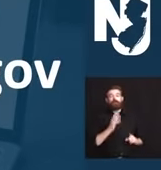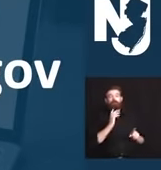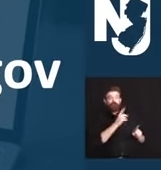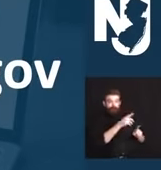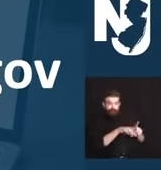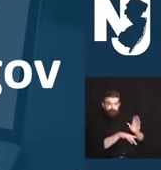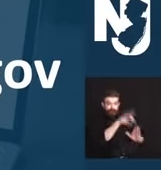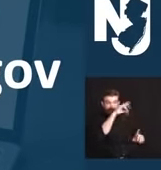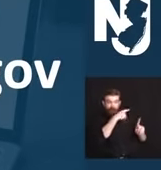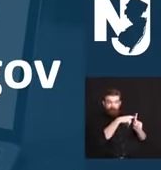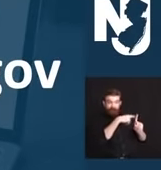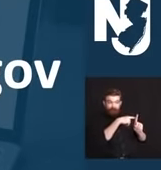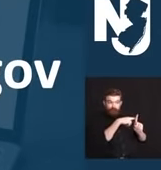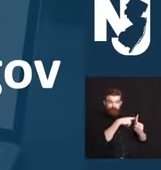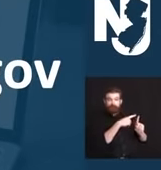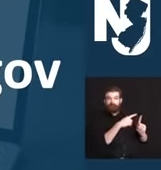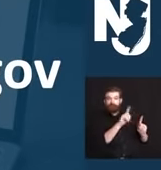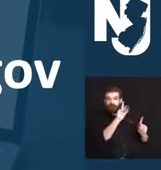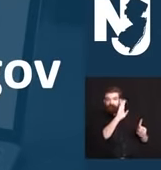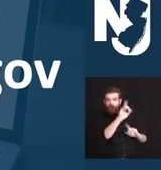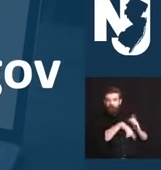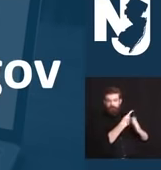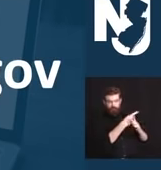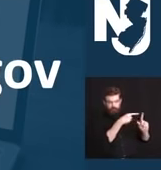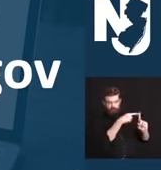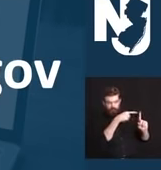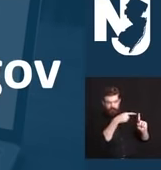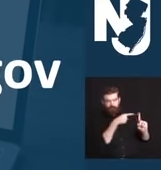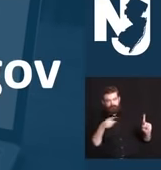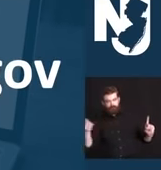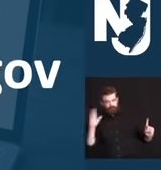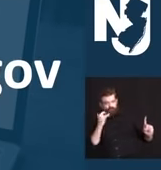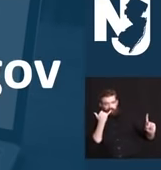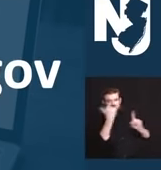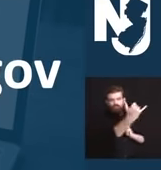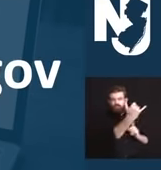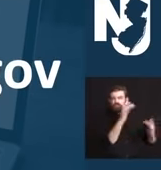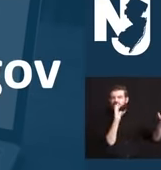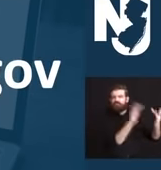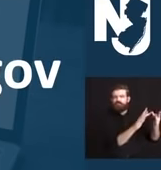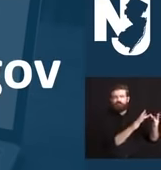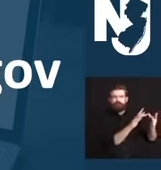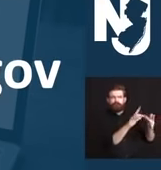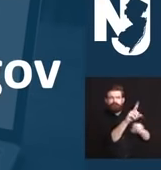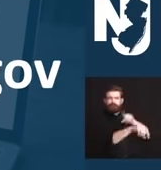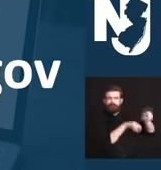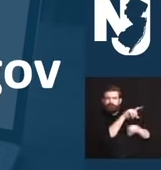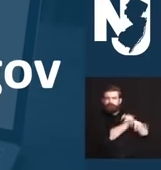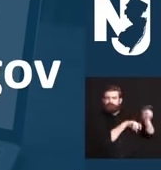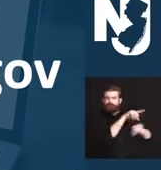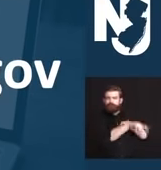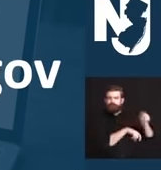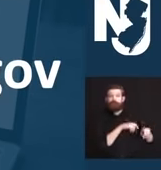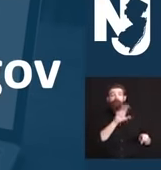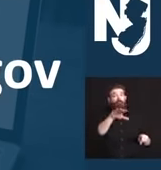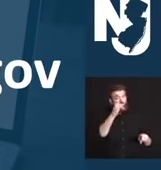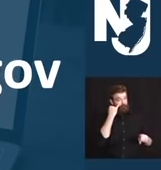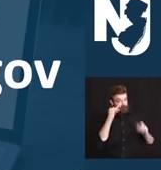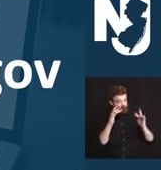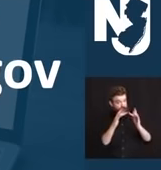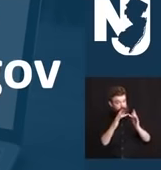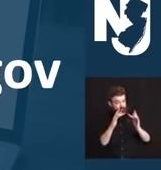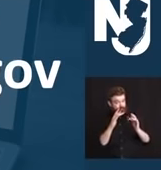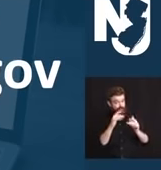right direction. If a contact tracer reaches out to you, please take that call for the sake of your health, your family's health, and for